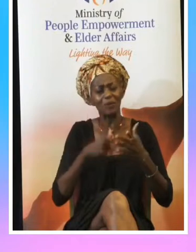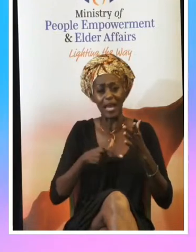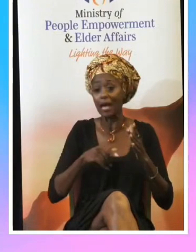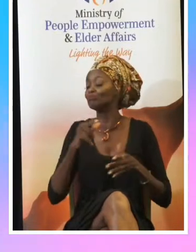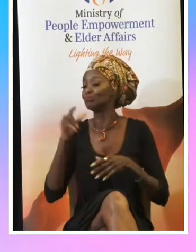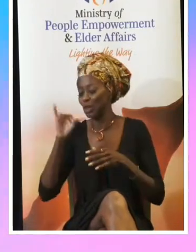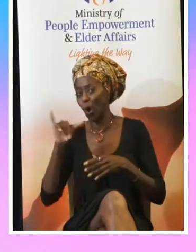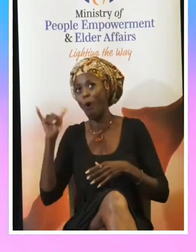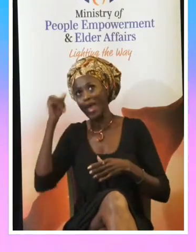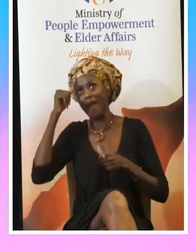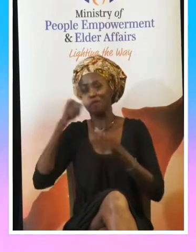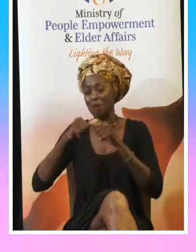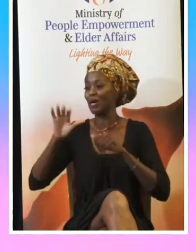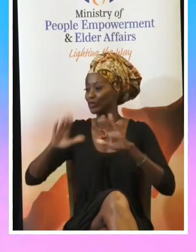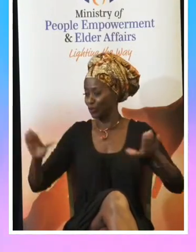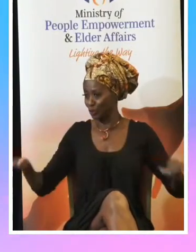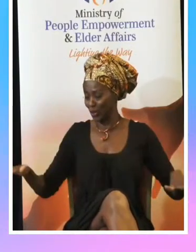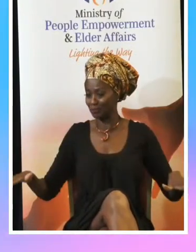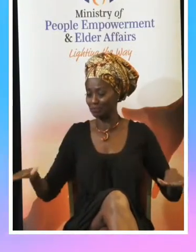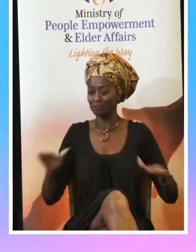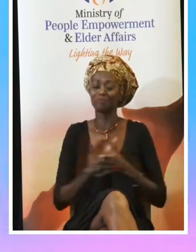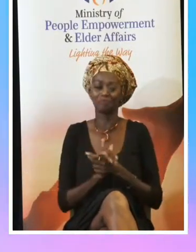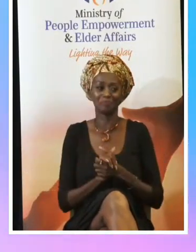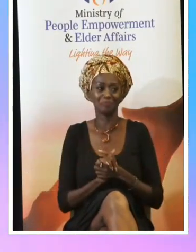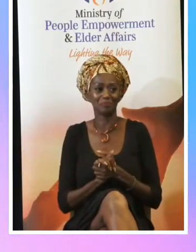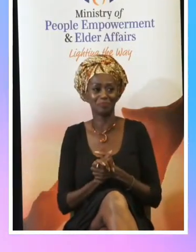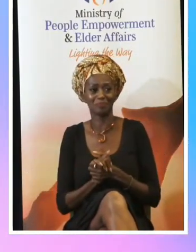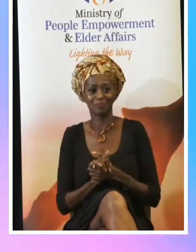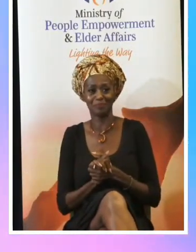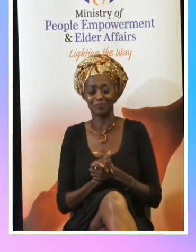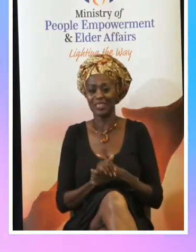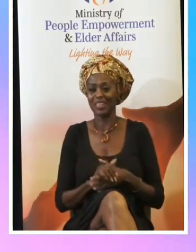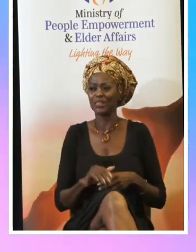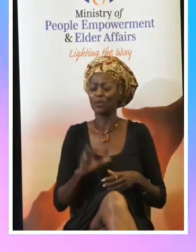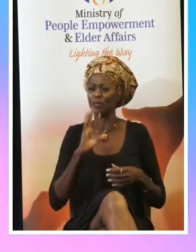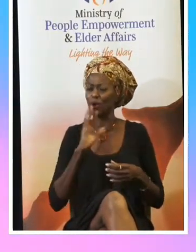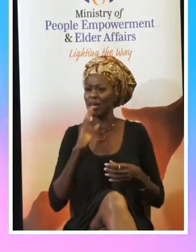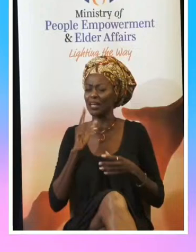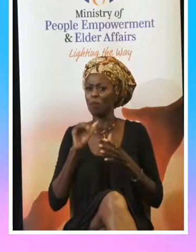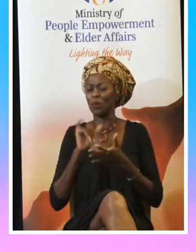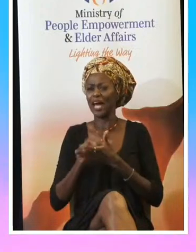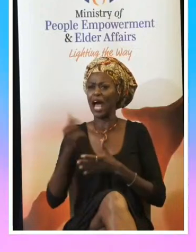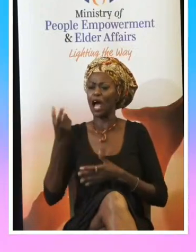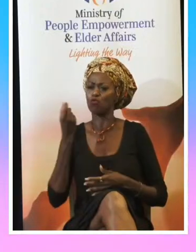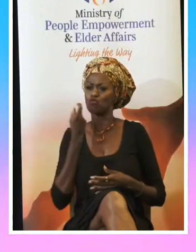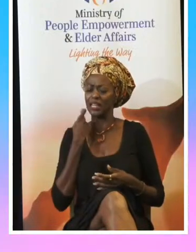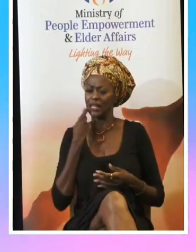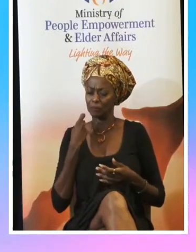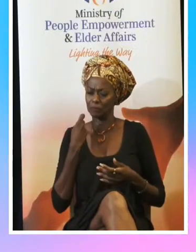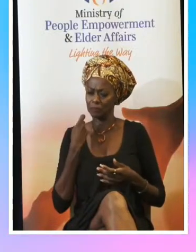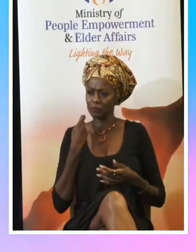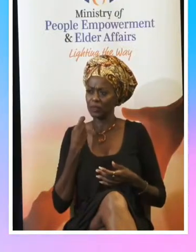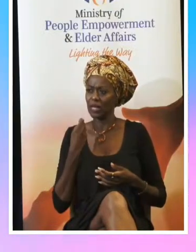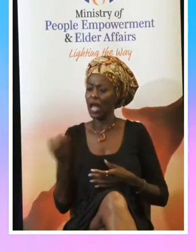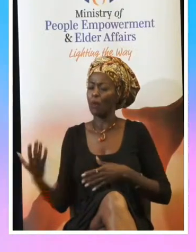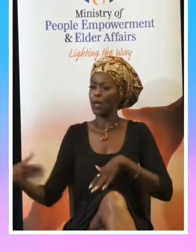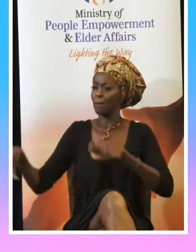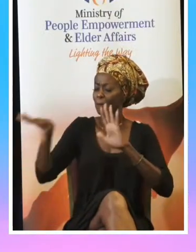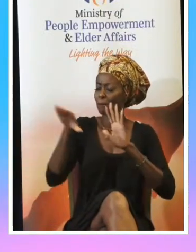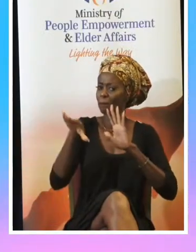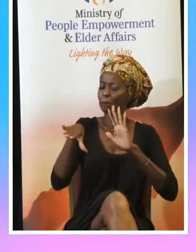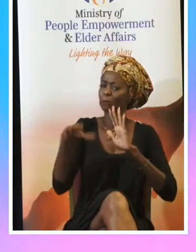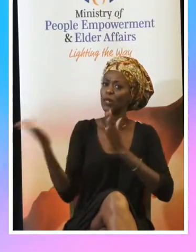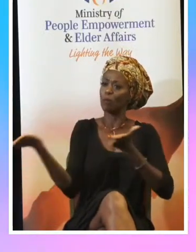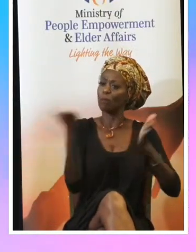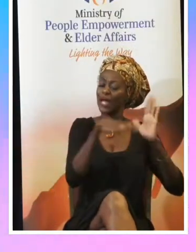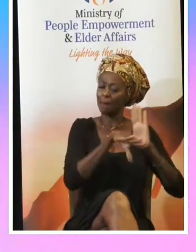Children, you've seen that conversation very recently. We're bringing that policy back, that legislation back.